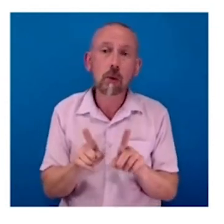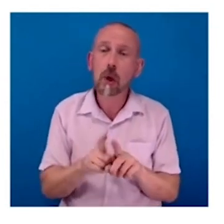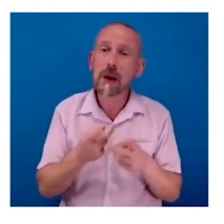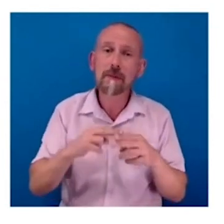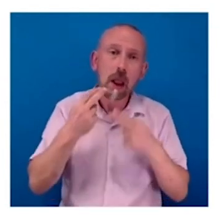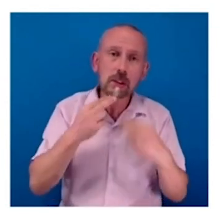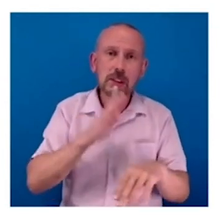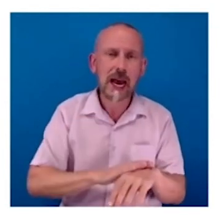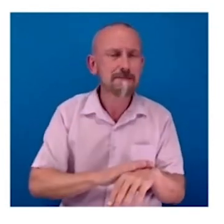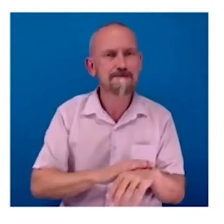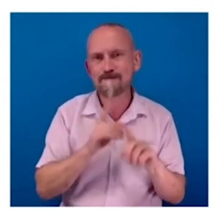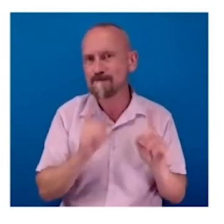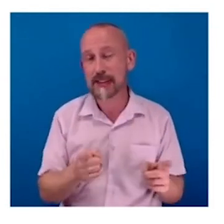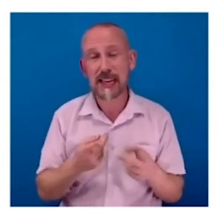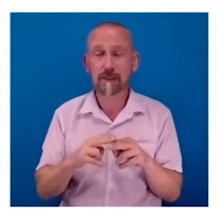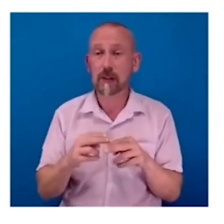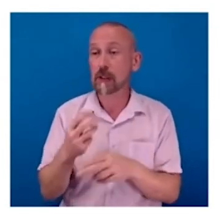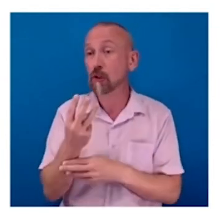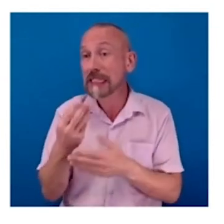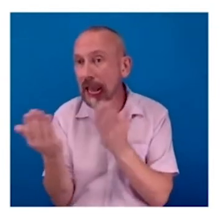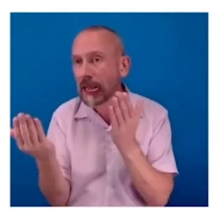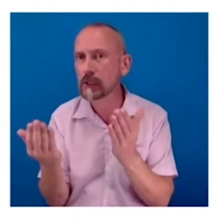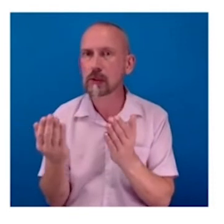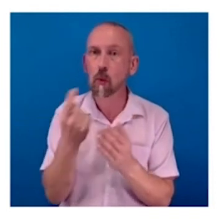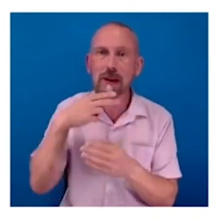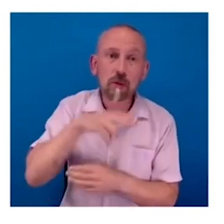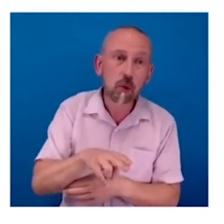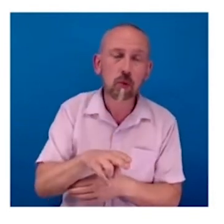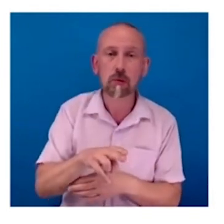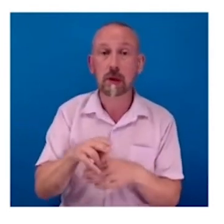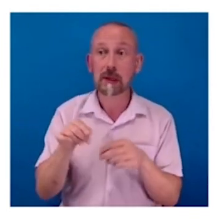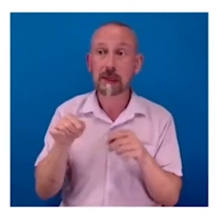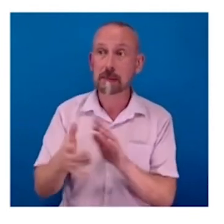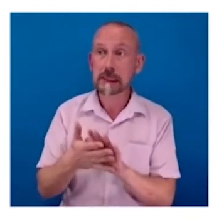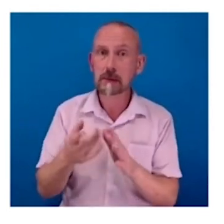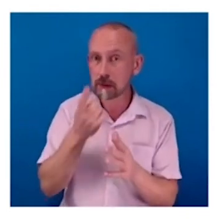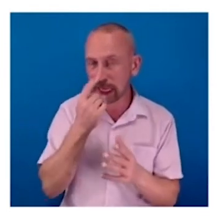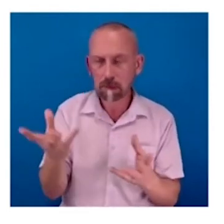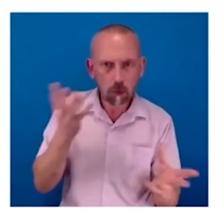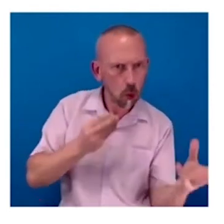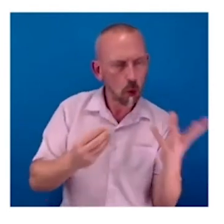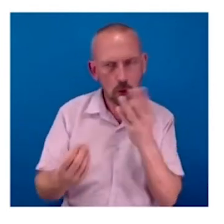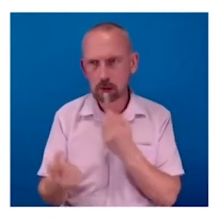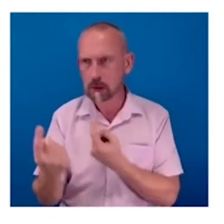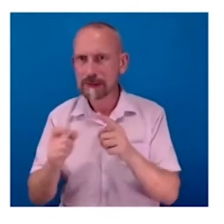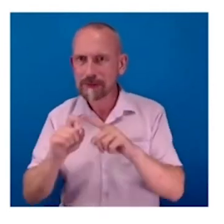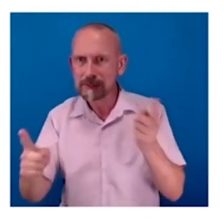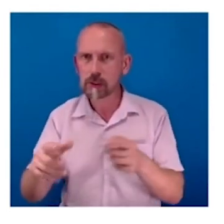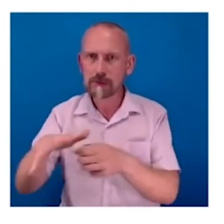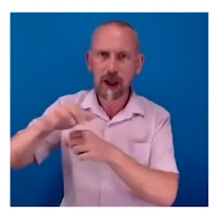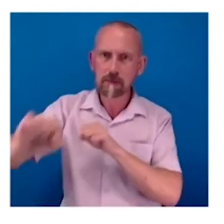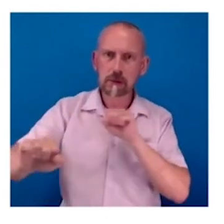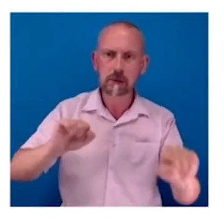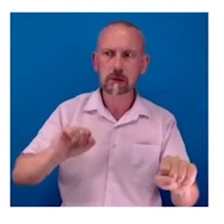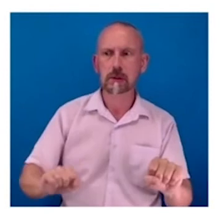days, or a webinar or an afternoon where we do workshopping, having those champs be able to learn from all these different environments and know that they're not the only ones that